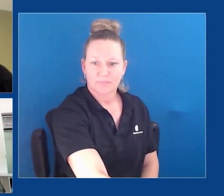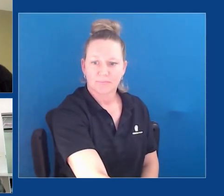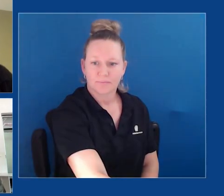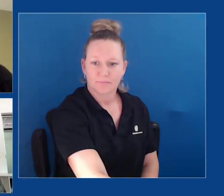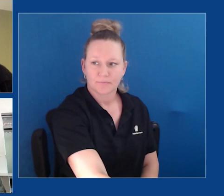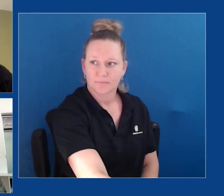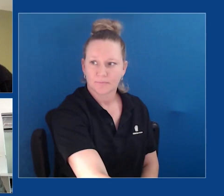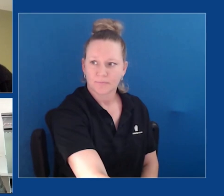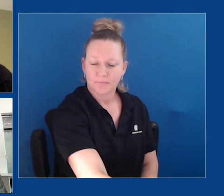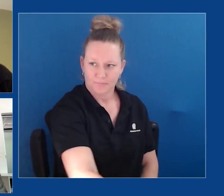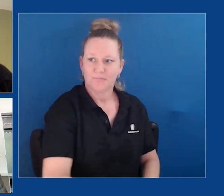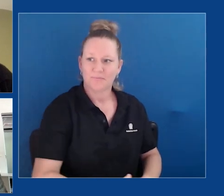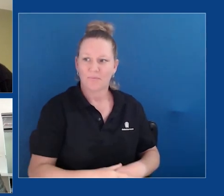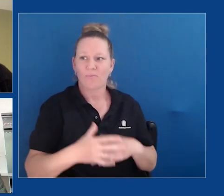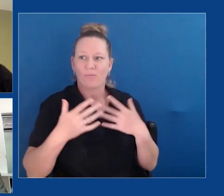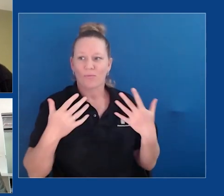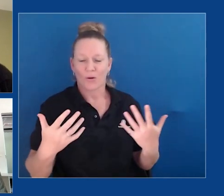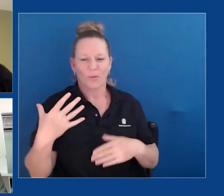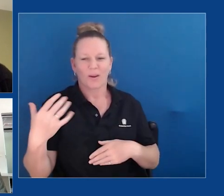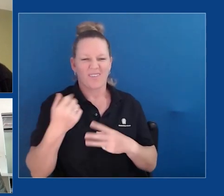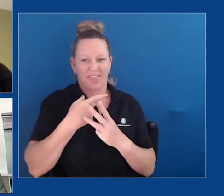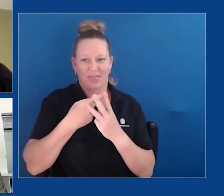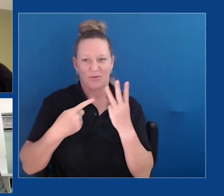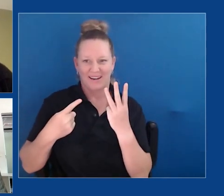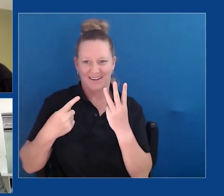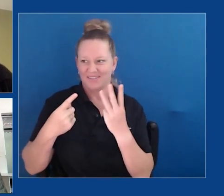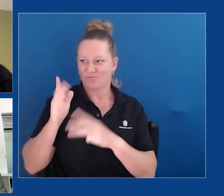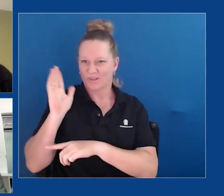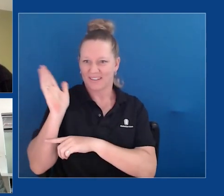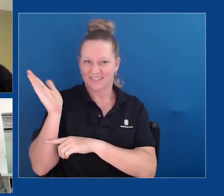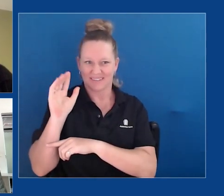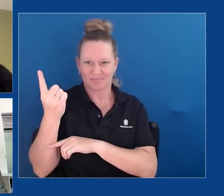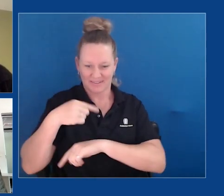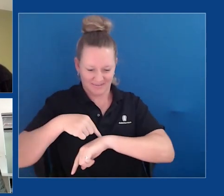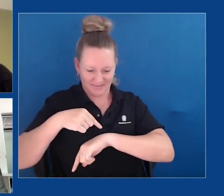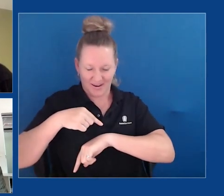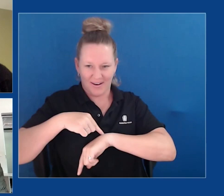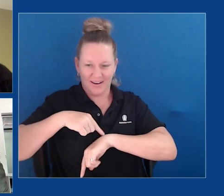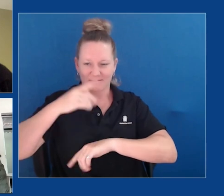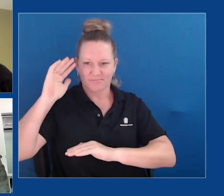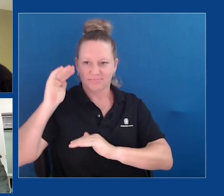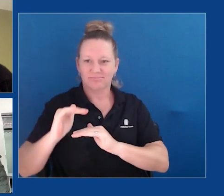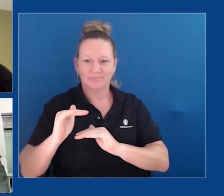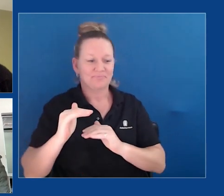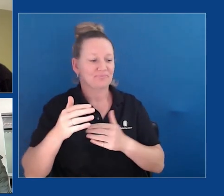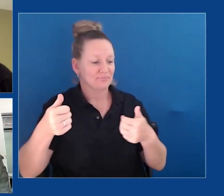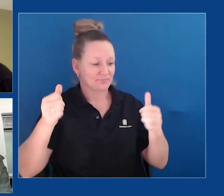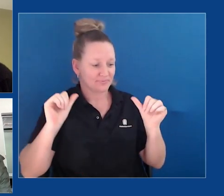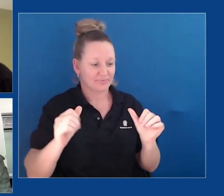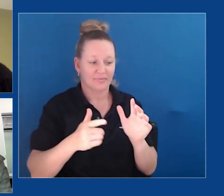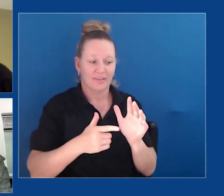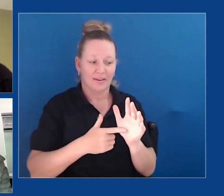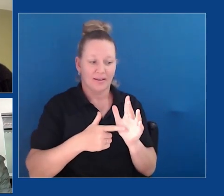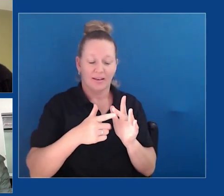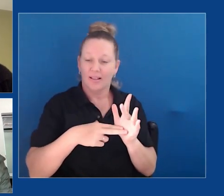Linda, we've heard about the last 20 years. What should the next